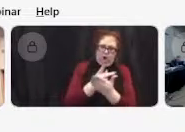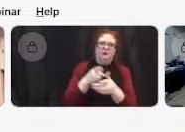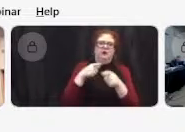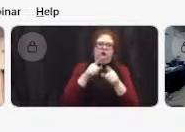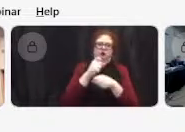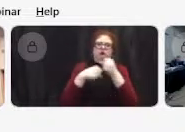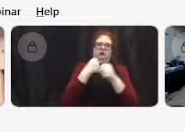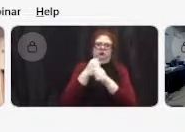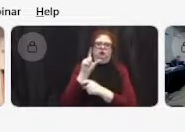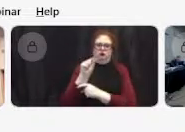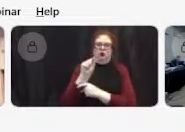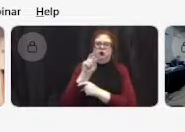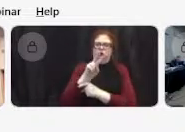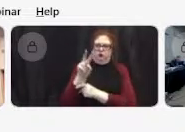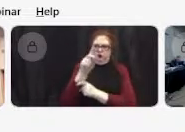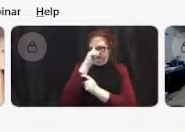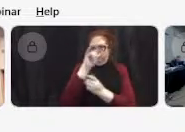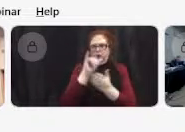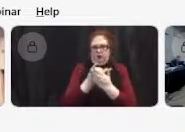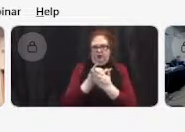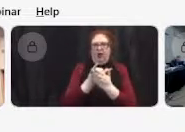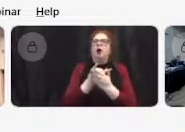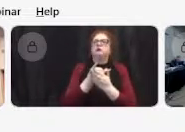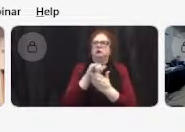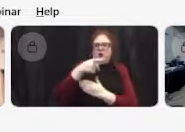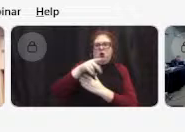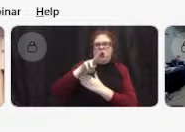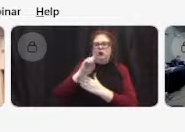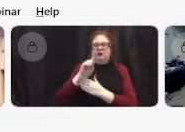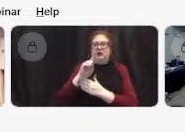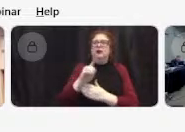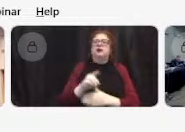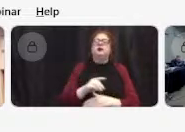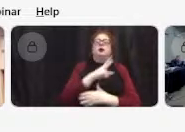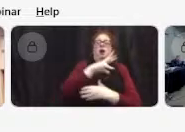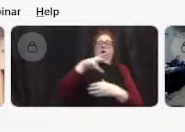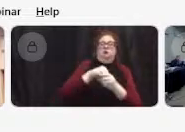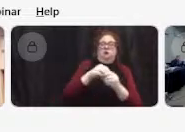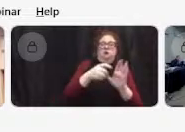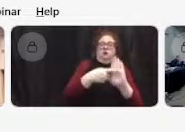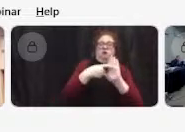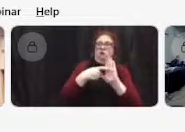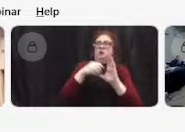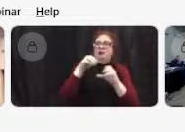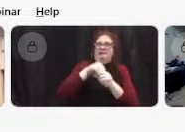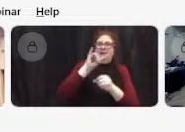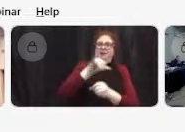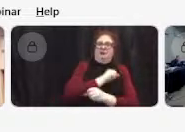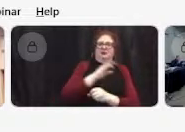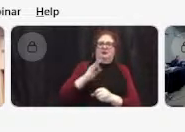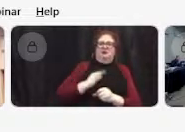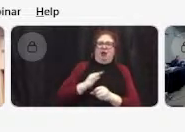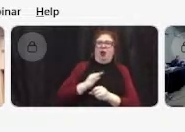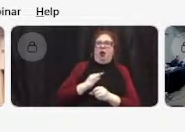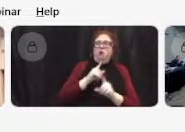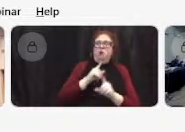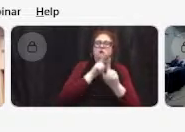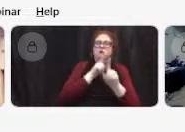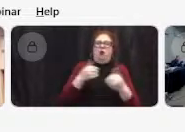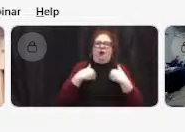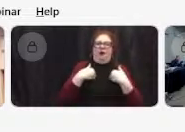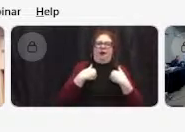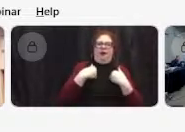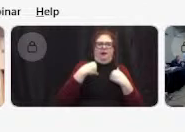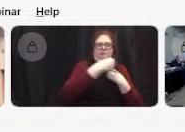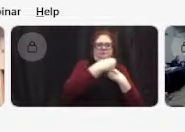to PRD. As part of the conditions approved for the PRD mentioned within the staff report, boundary street improvements were required by